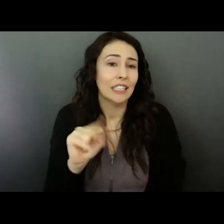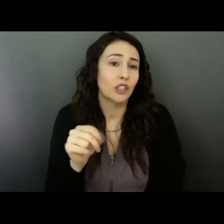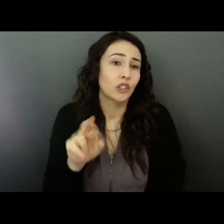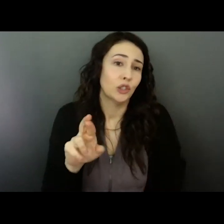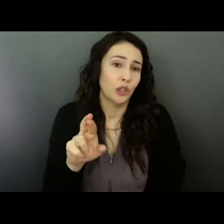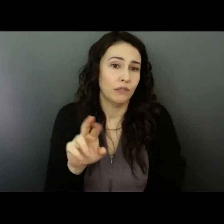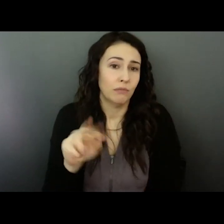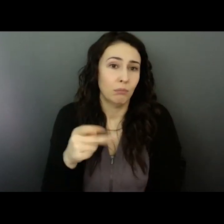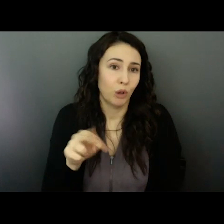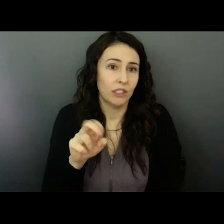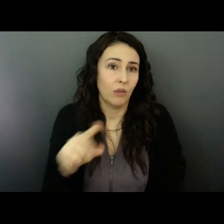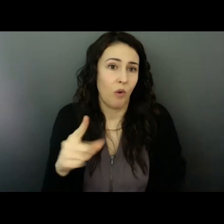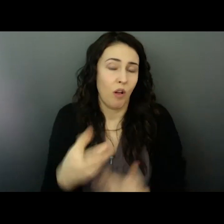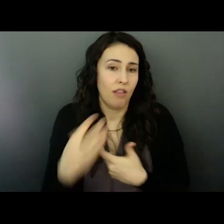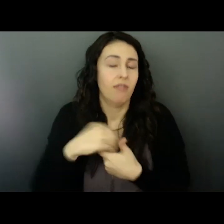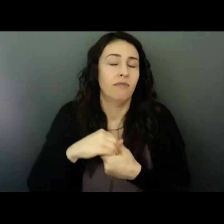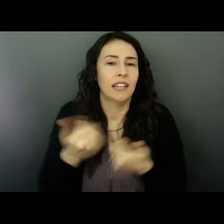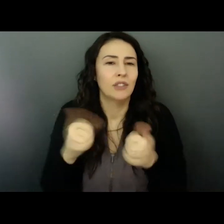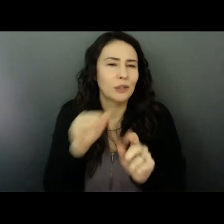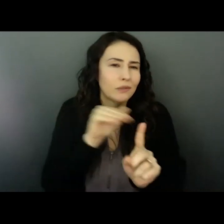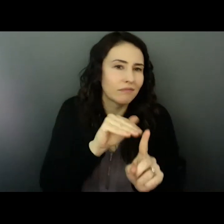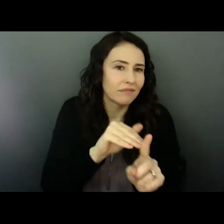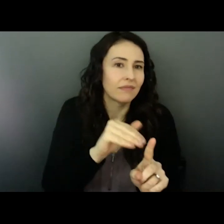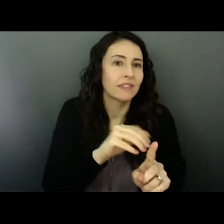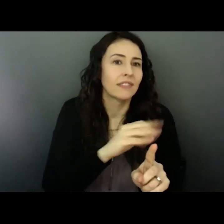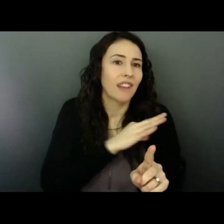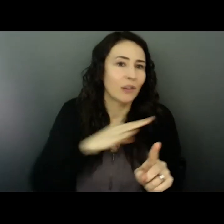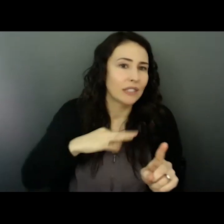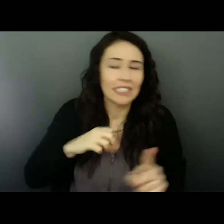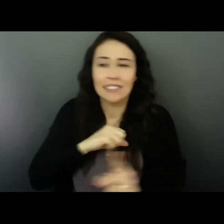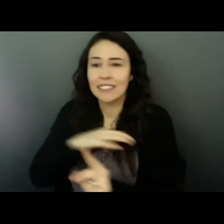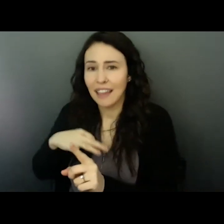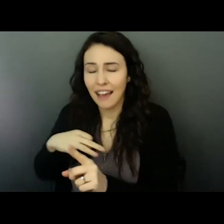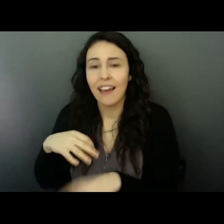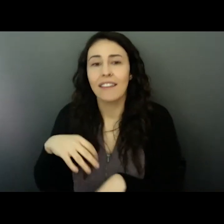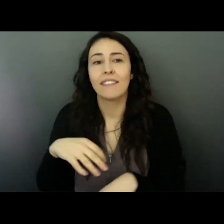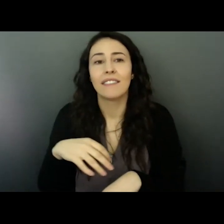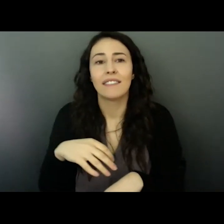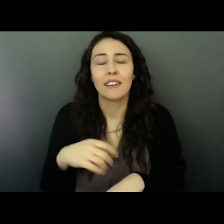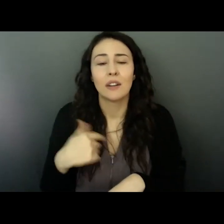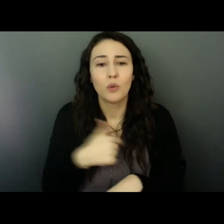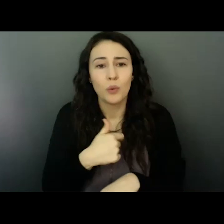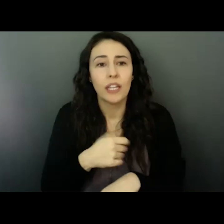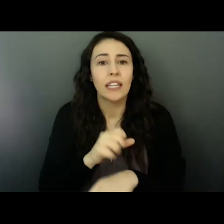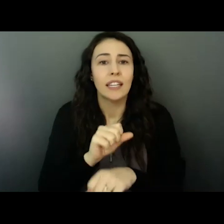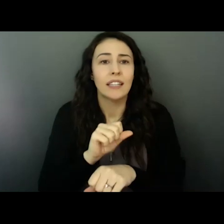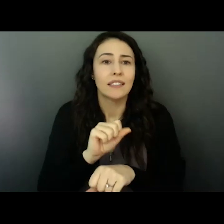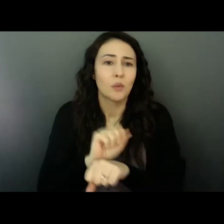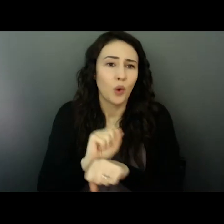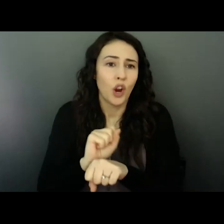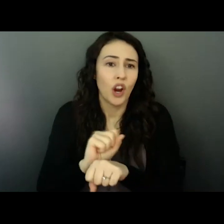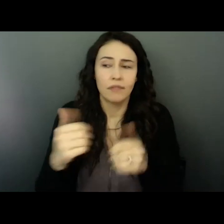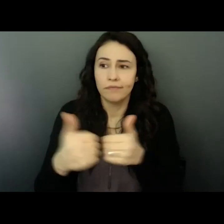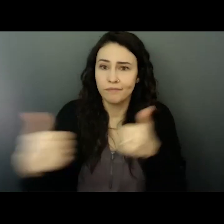remind our faculty and staff of that all the time, even though we operate in a asynchronous distance ed